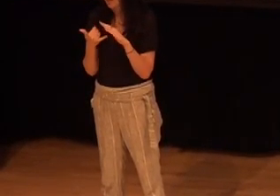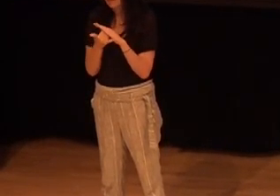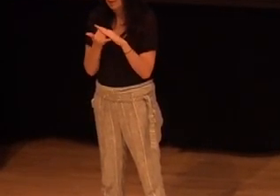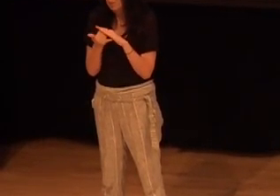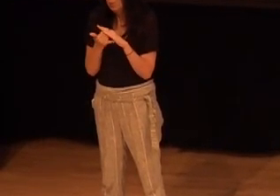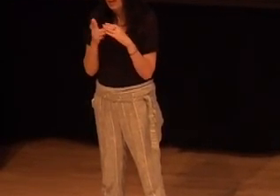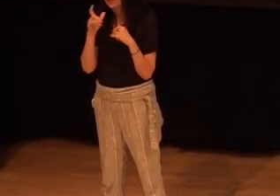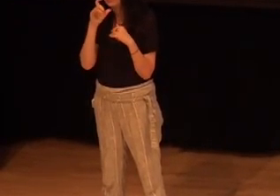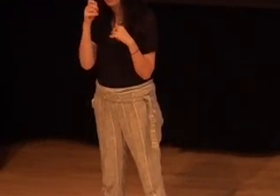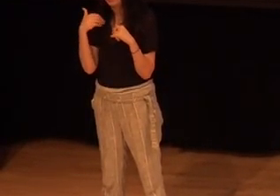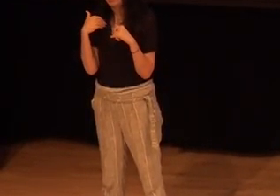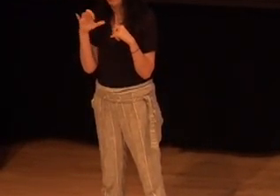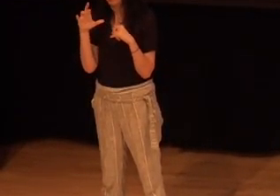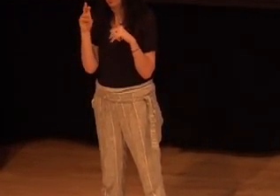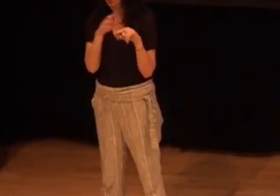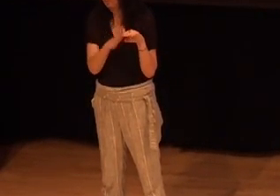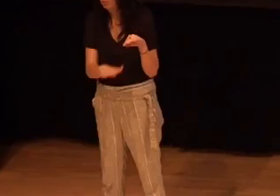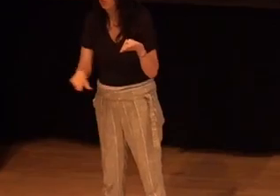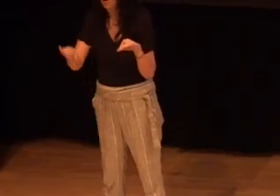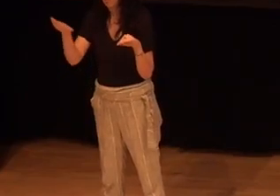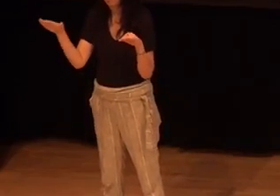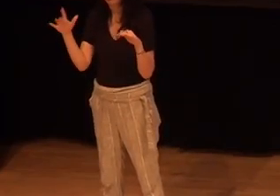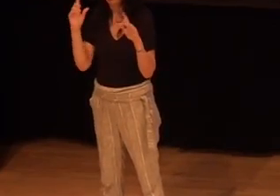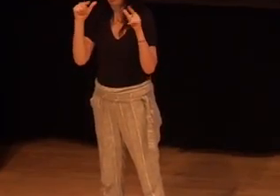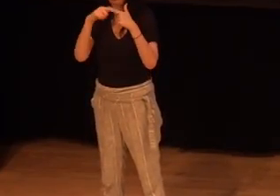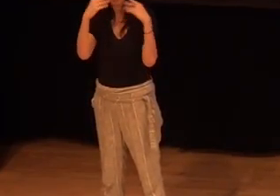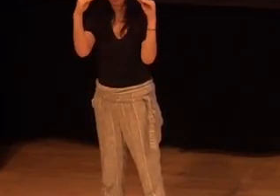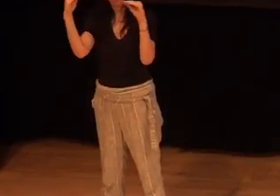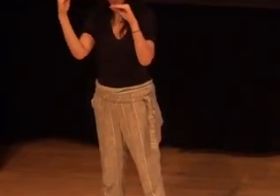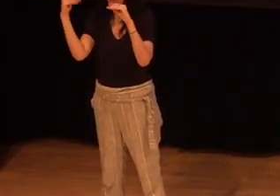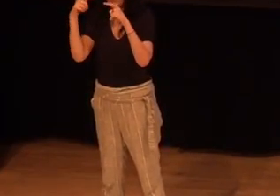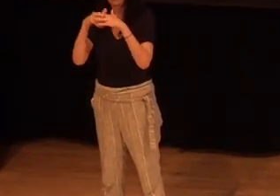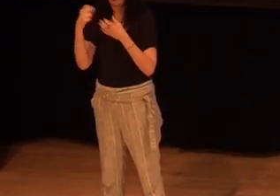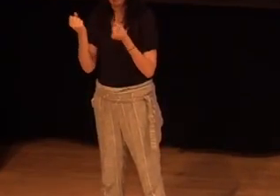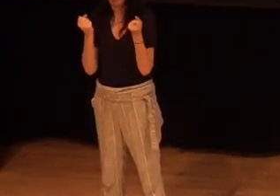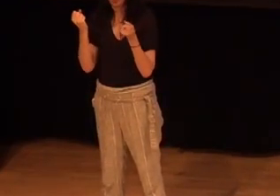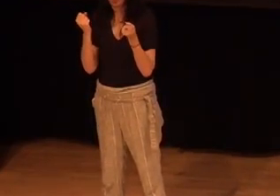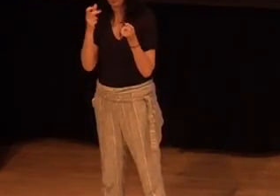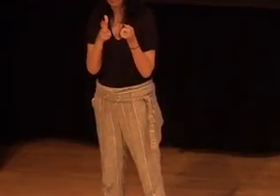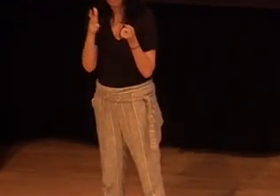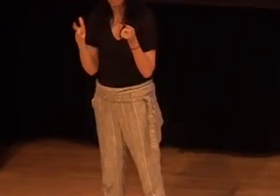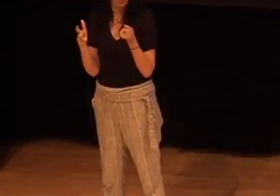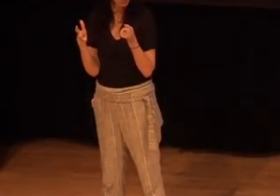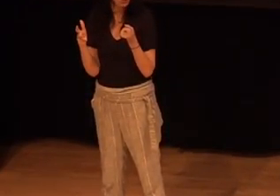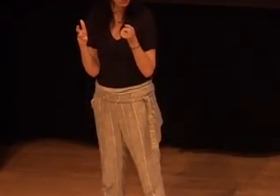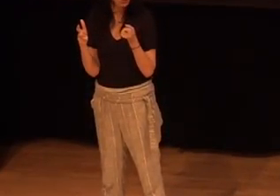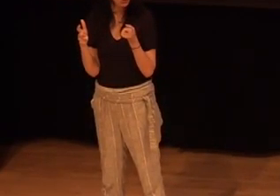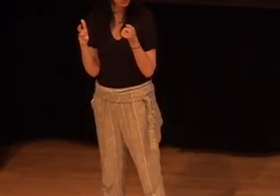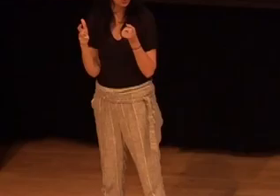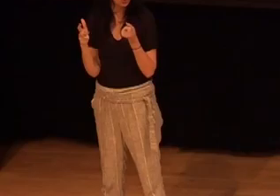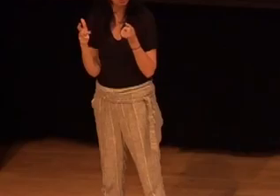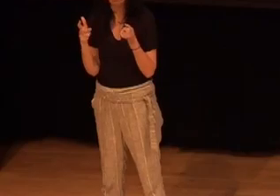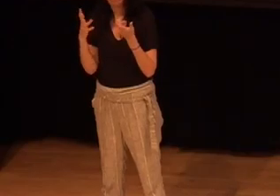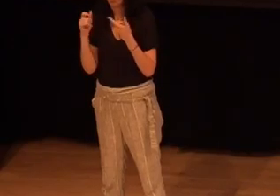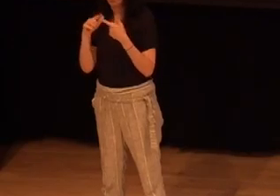have curb ramps. When I go shopping and stuff, I'd get in the car, park the car here, then I wanted to go two